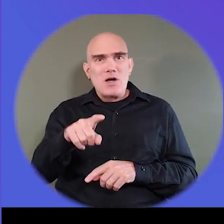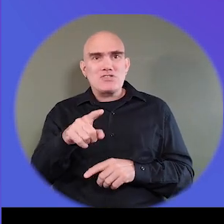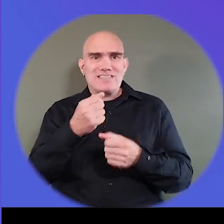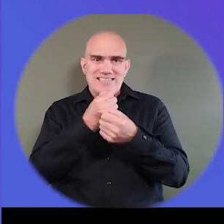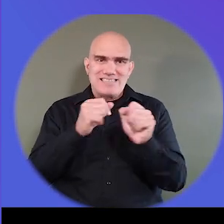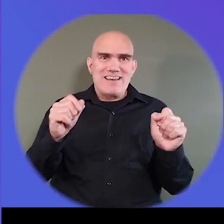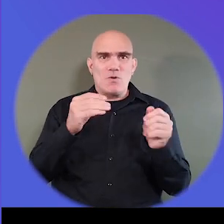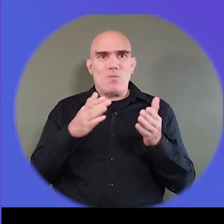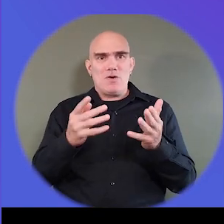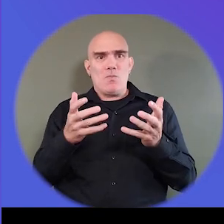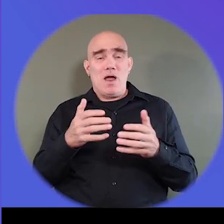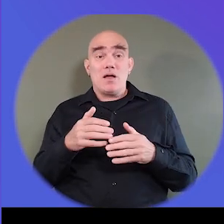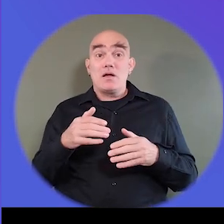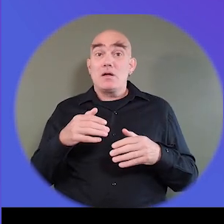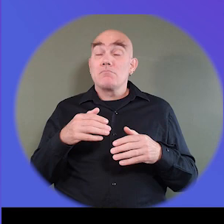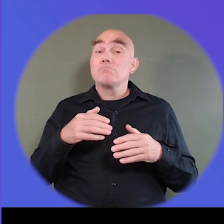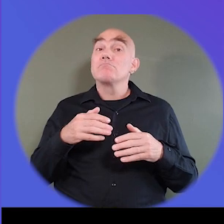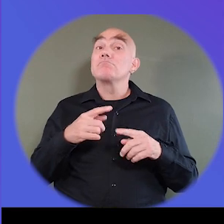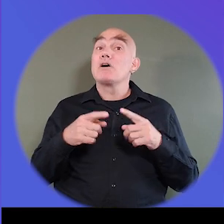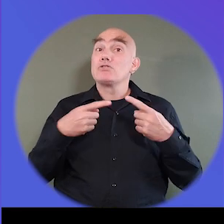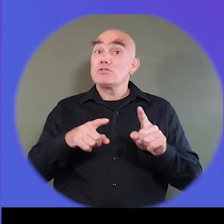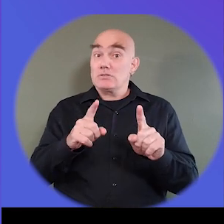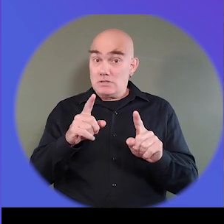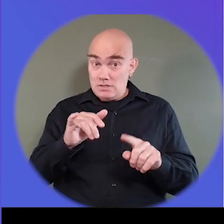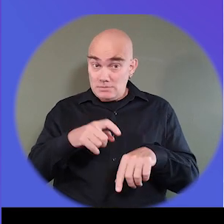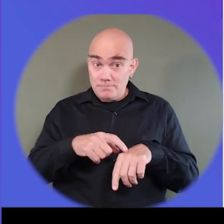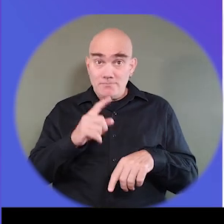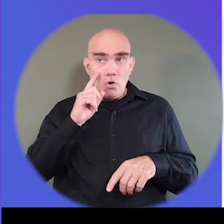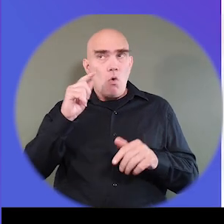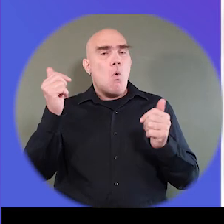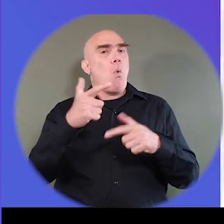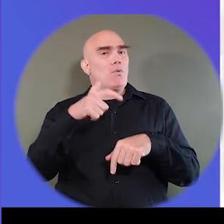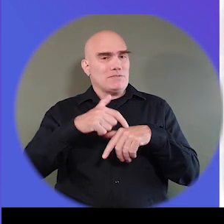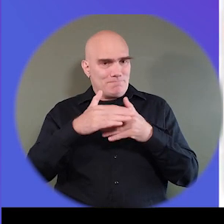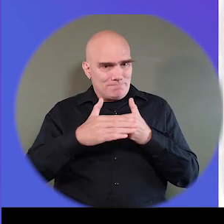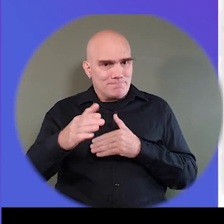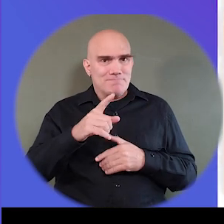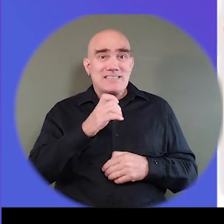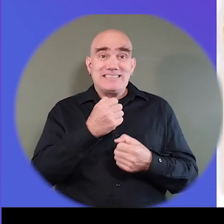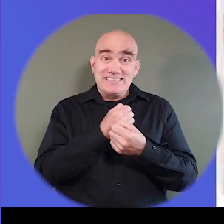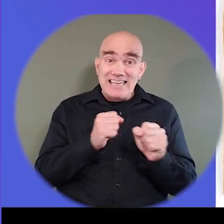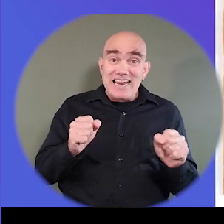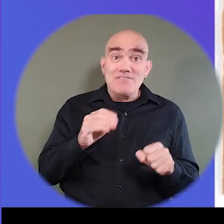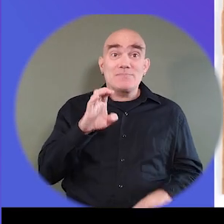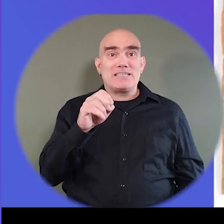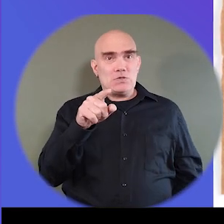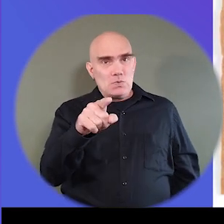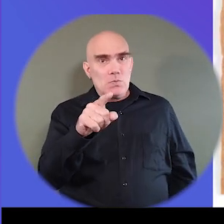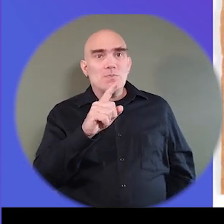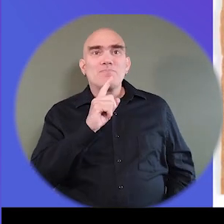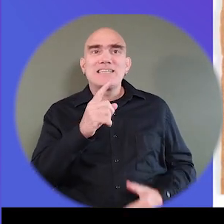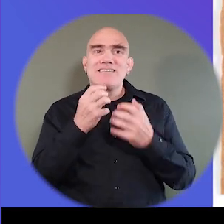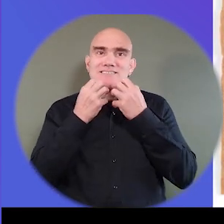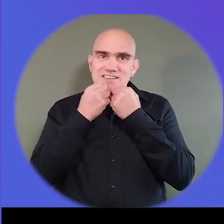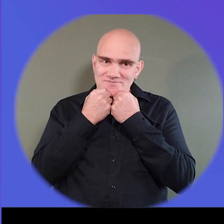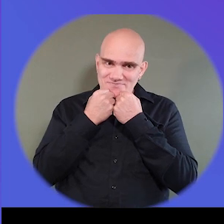In the meantime, and for all time, be safe, be you, be loved.